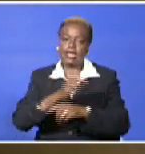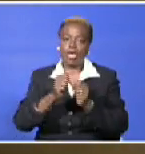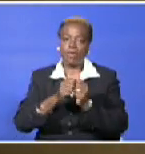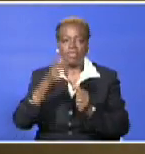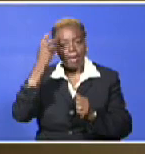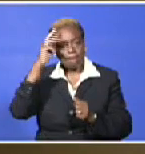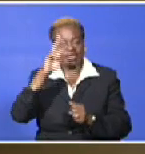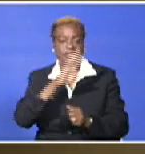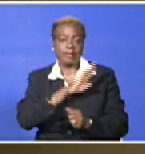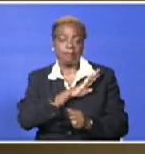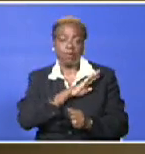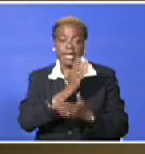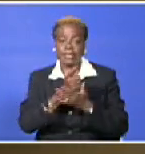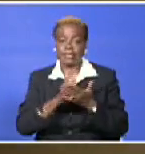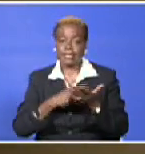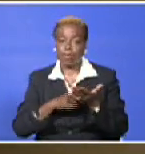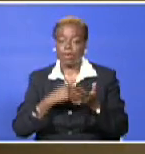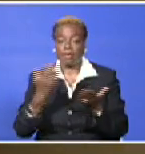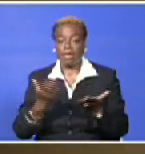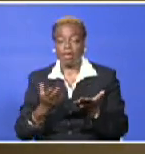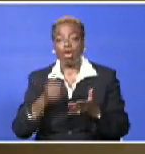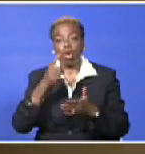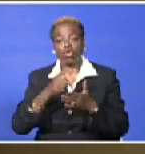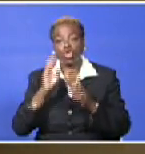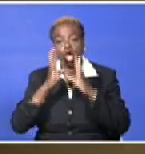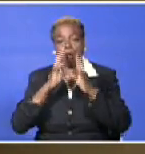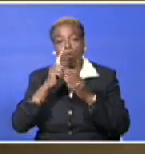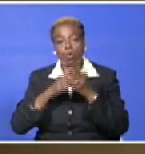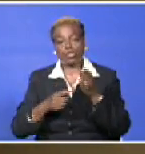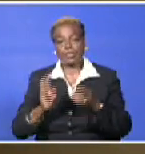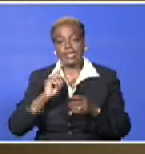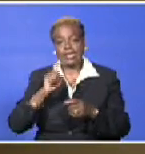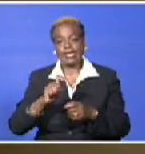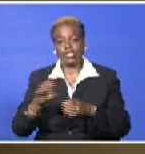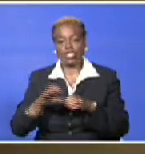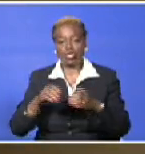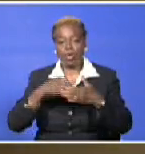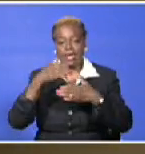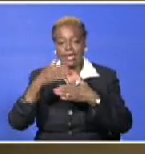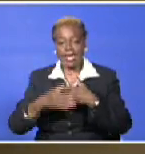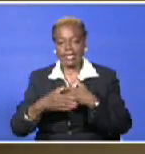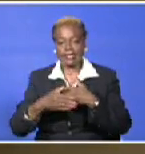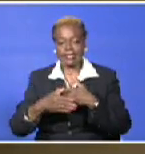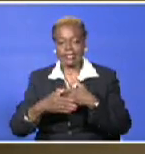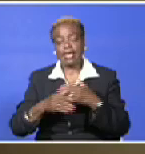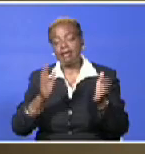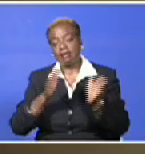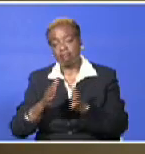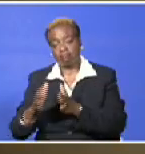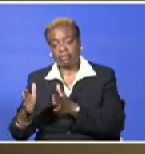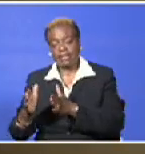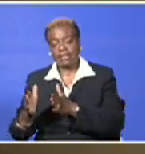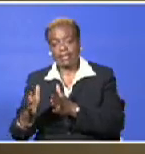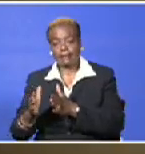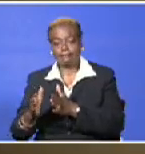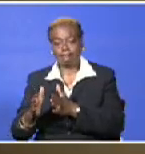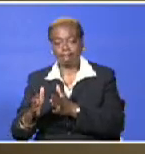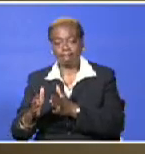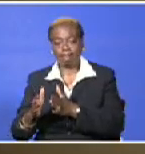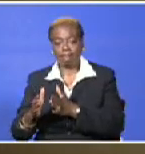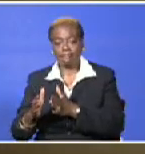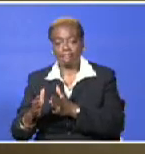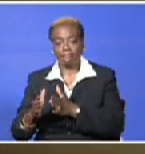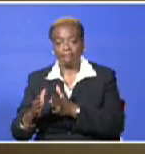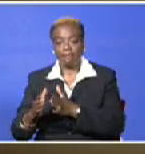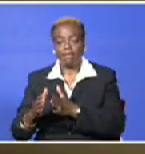or somebody from out here, talking about what we need to do next and strategizing. And I'll actually go with